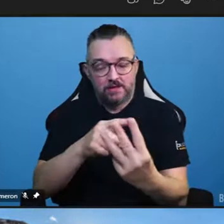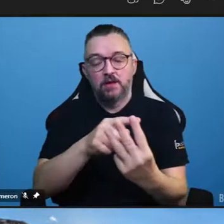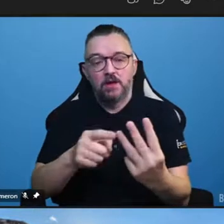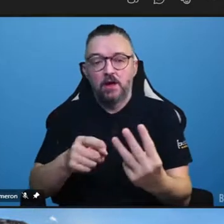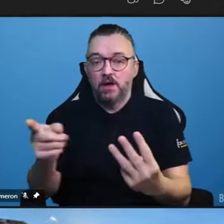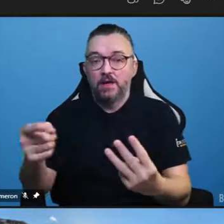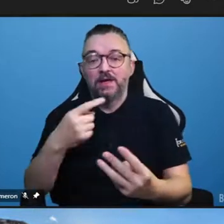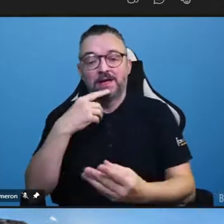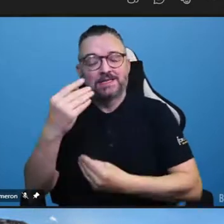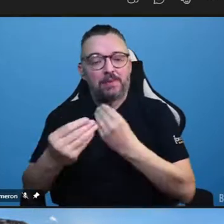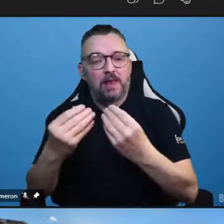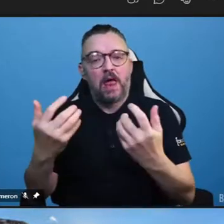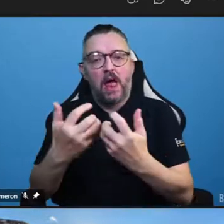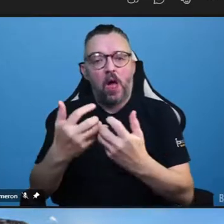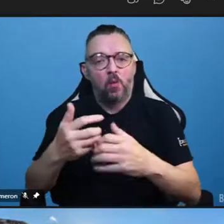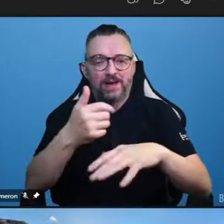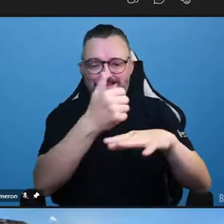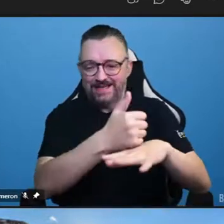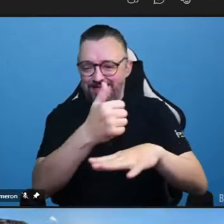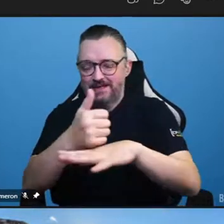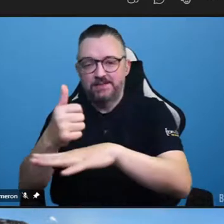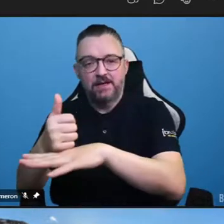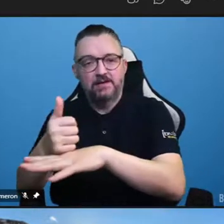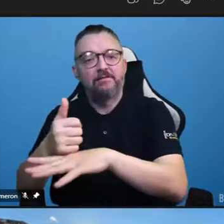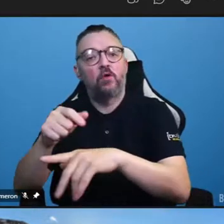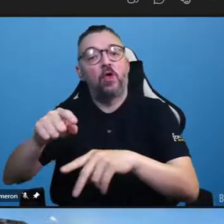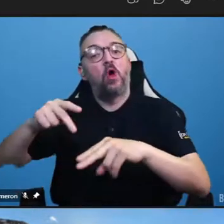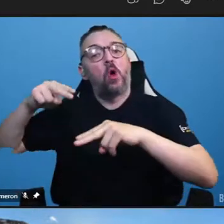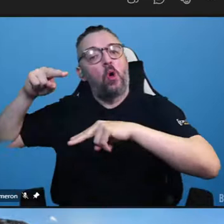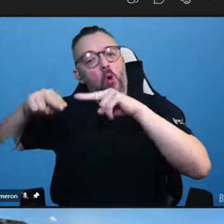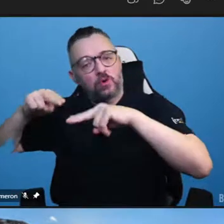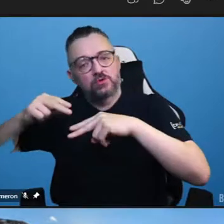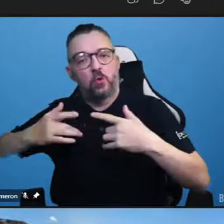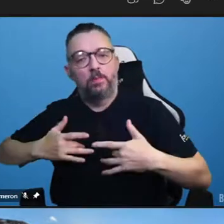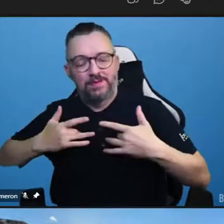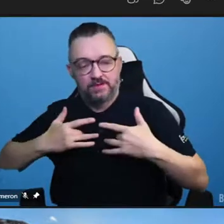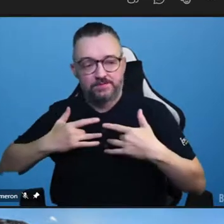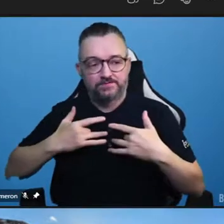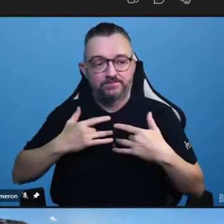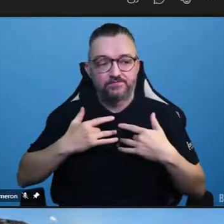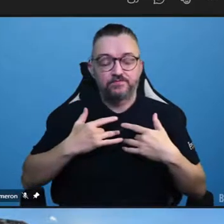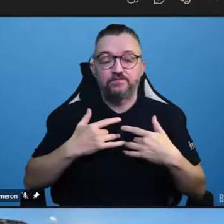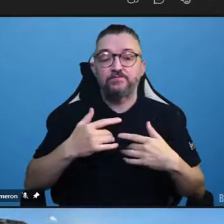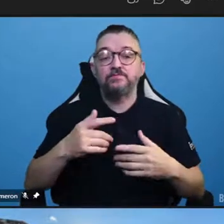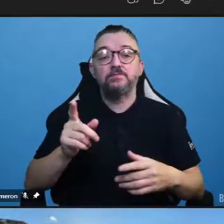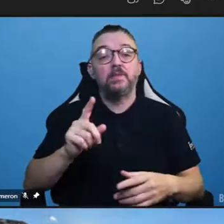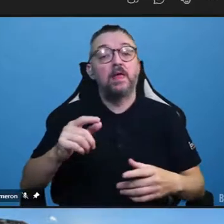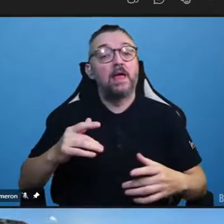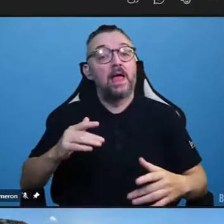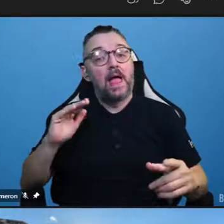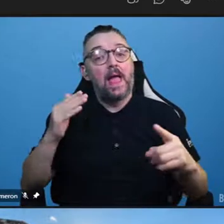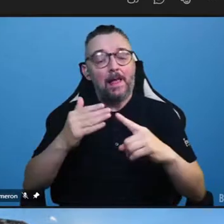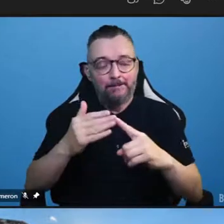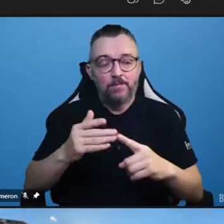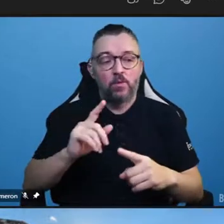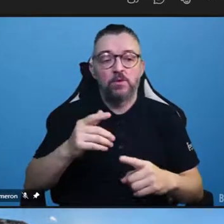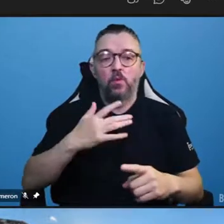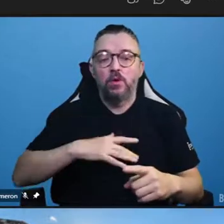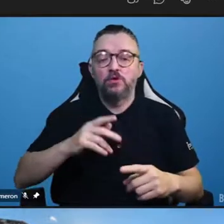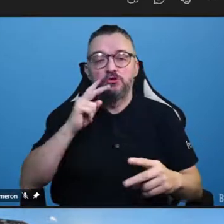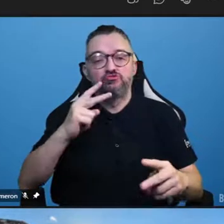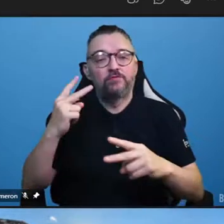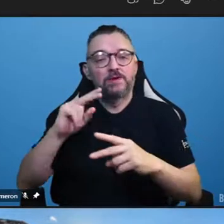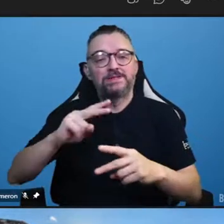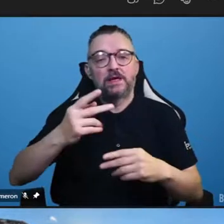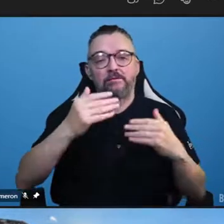each of the assignments will inform the audit opinion. There's an intention to review the second phase of the audit plan,